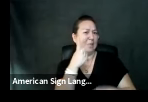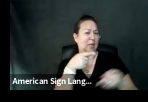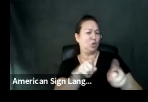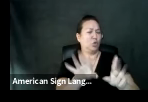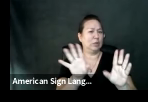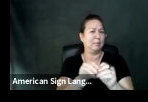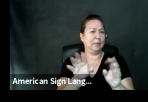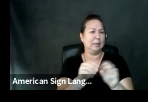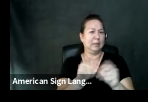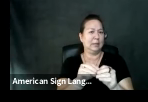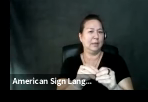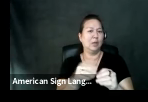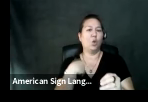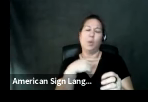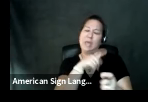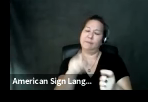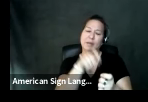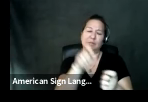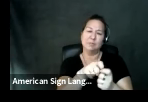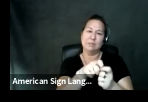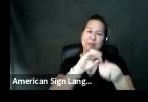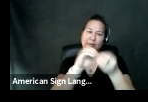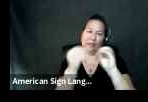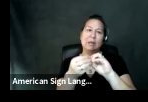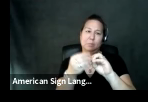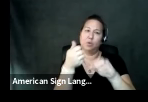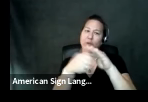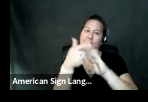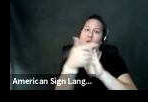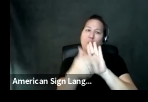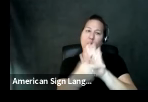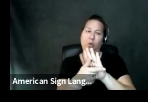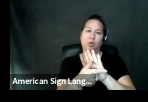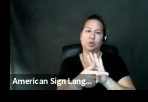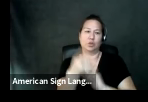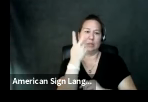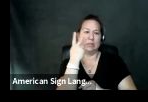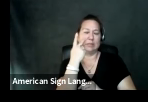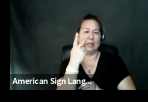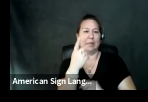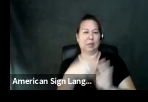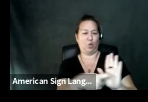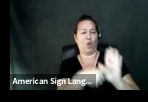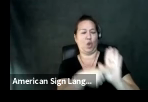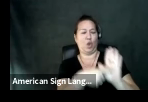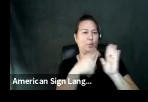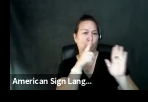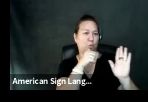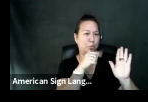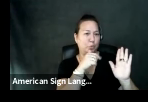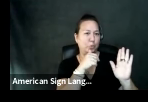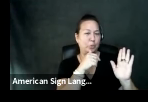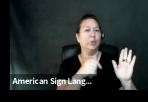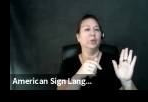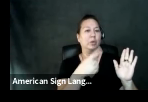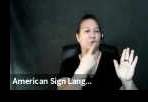have specific members at the IEP meeting, and here they are in red. So parent or guardian,